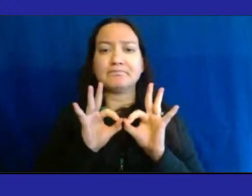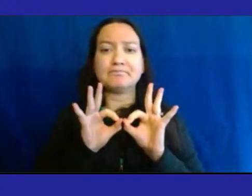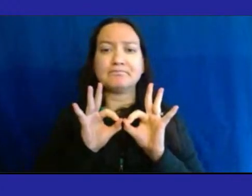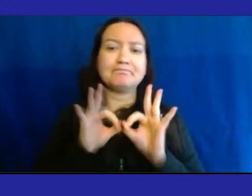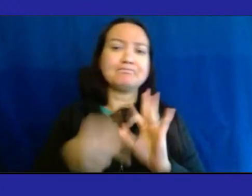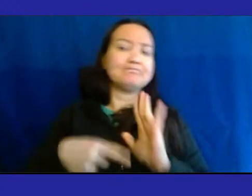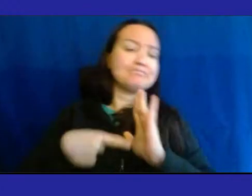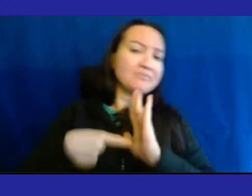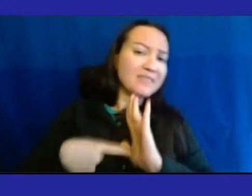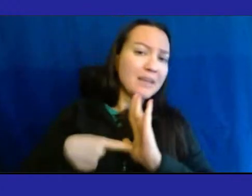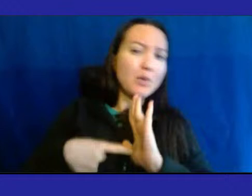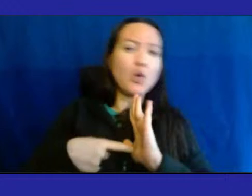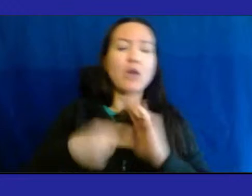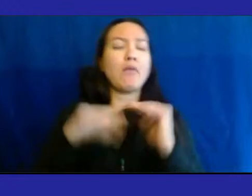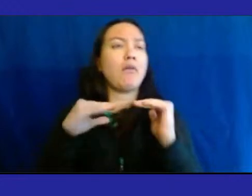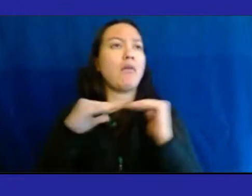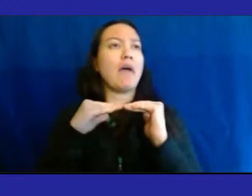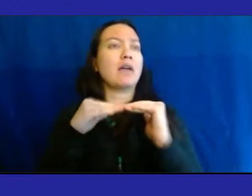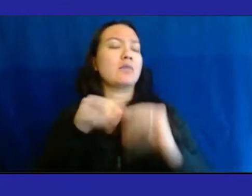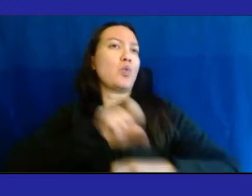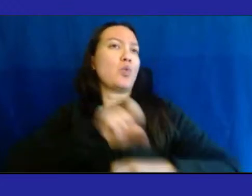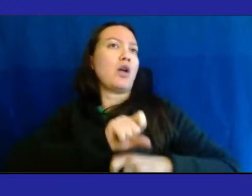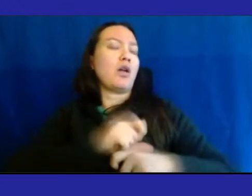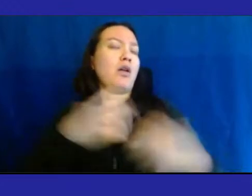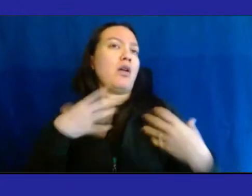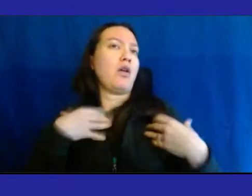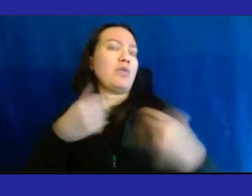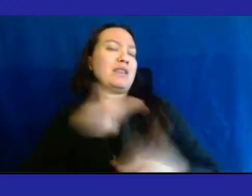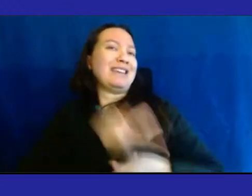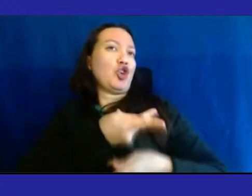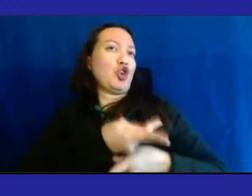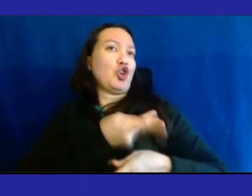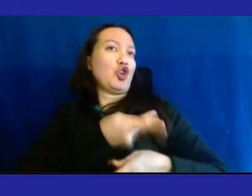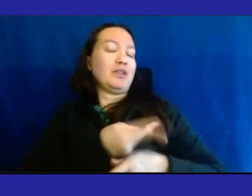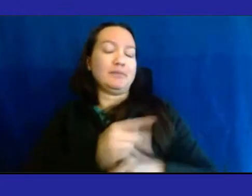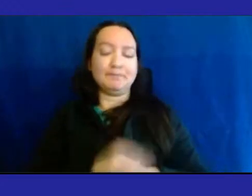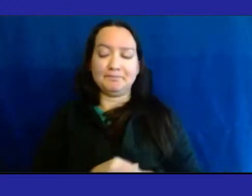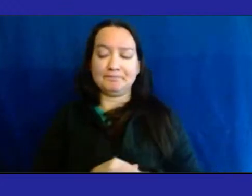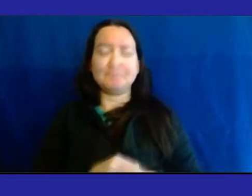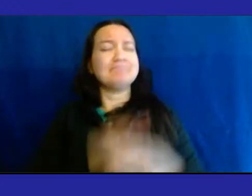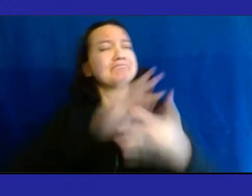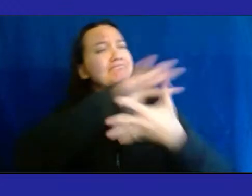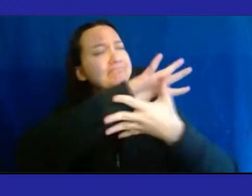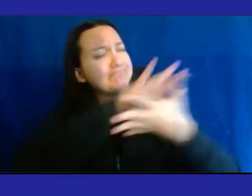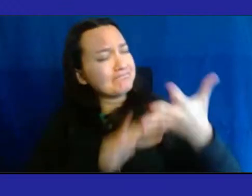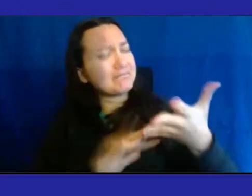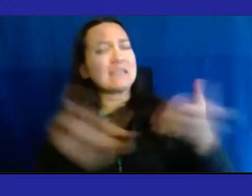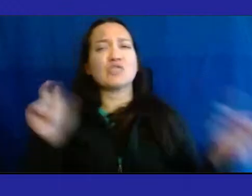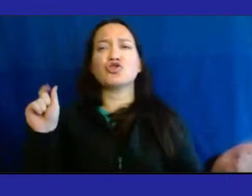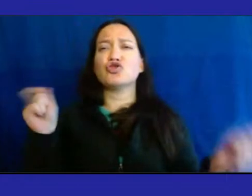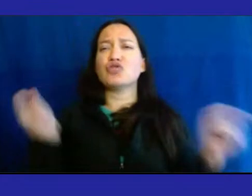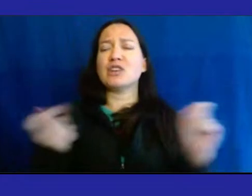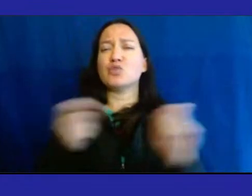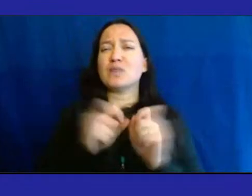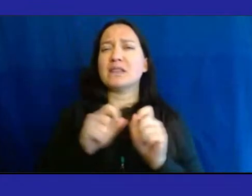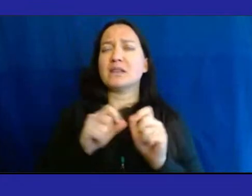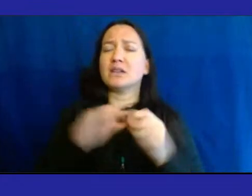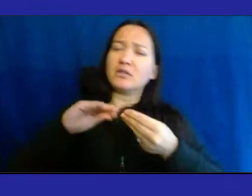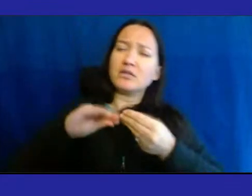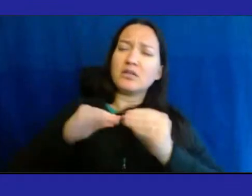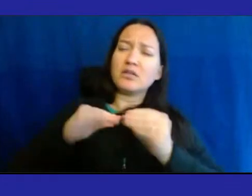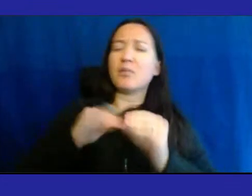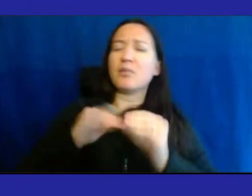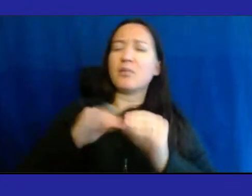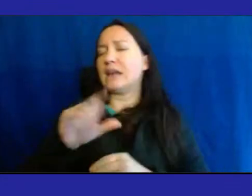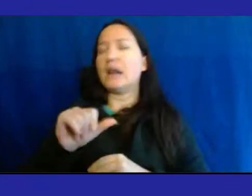of equity work within healthcare, these changes that we're making to the algorithms themselves may at times be